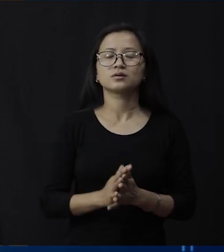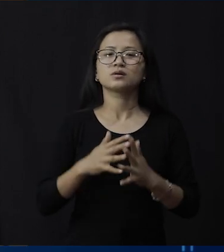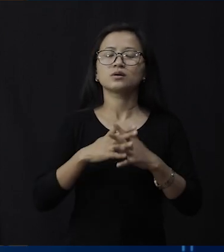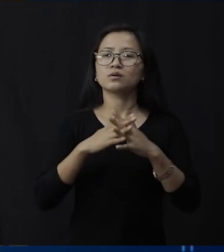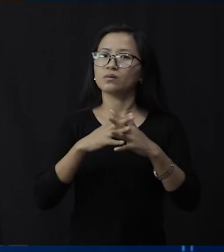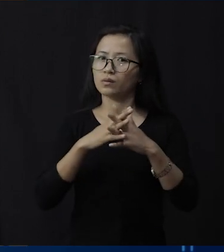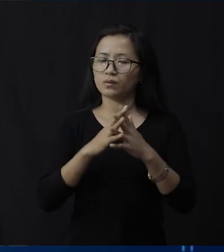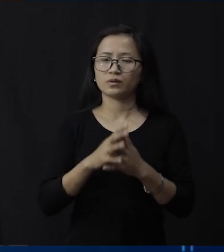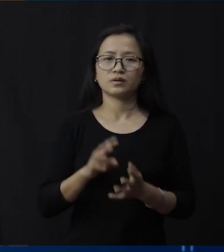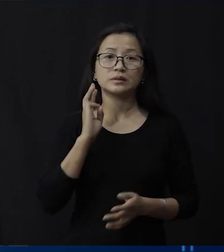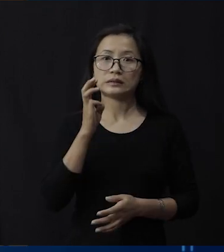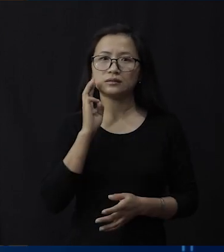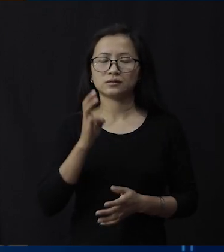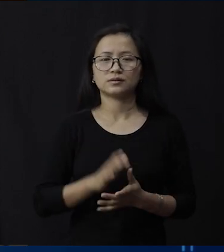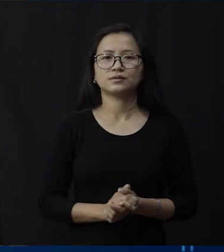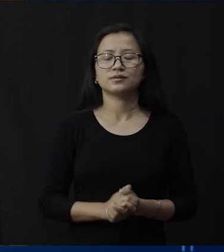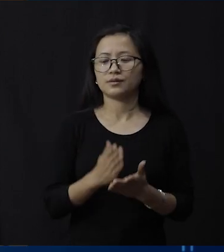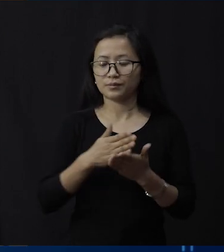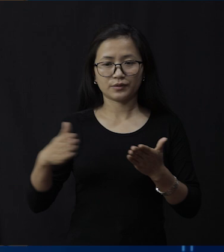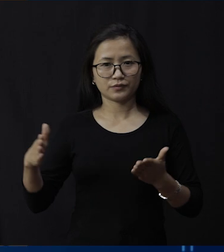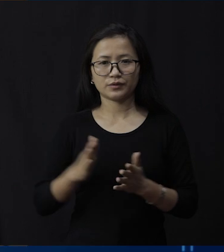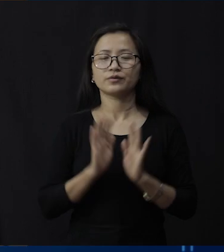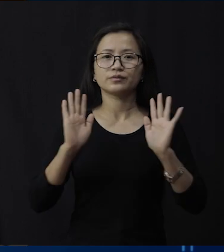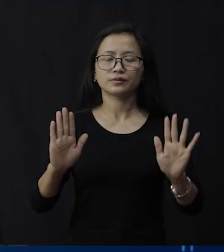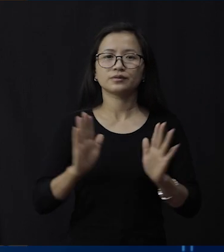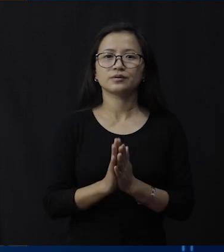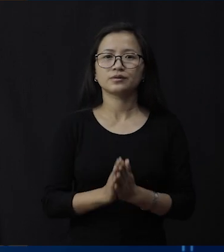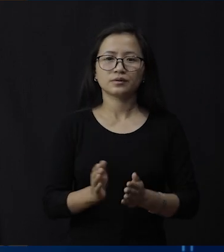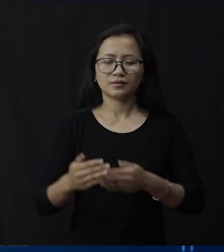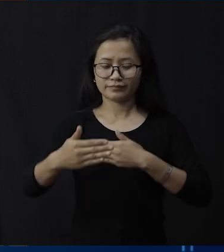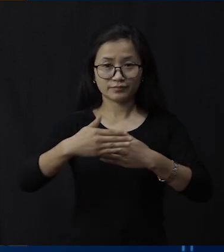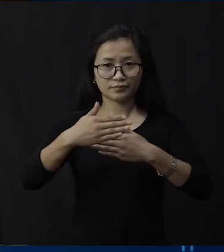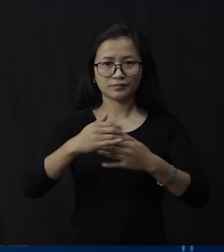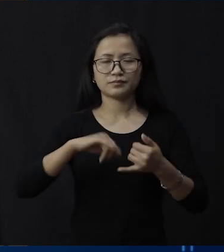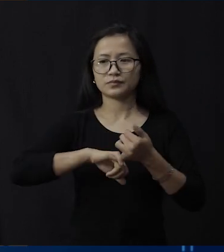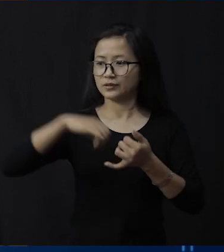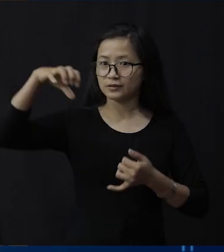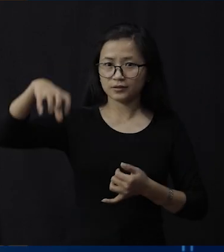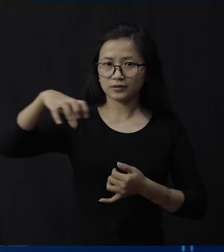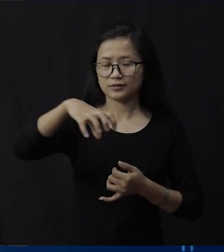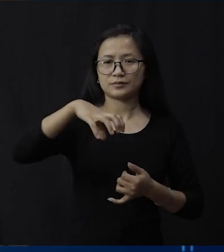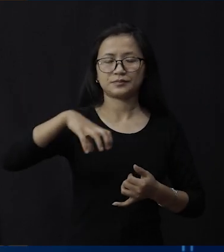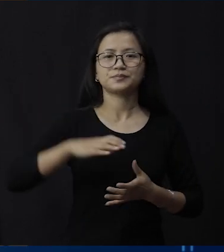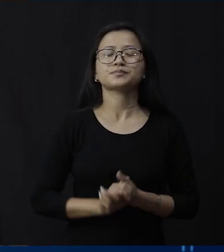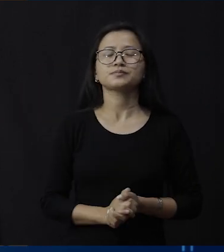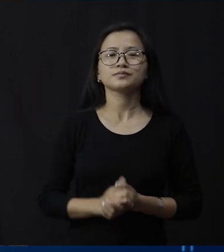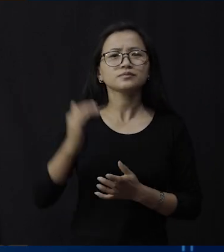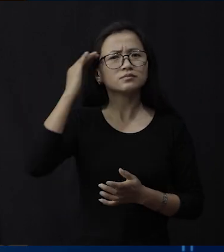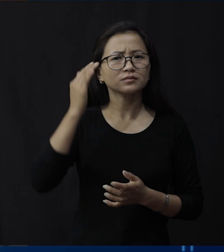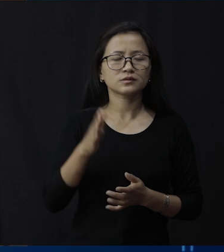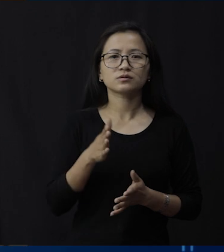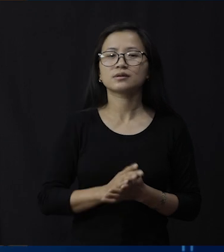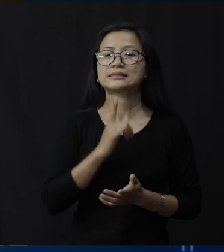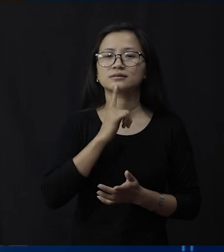Wokha, okay? So apart from our districts, we also have neighboring states. If you don't know what is a neighboring state, let